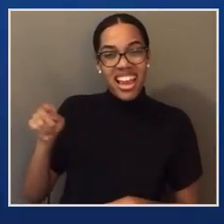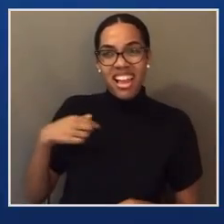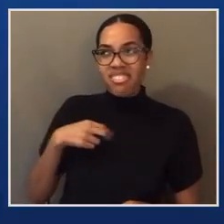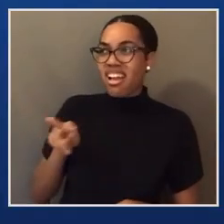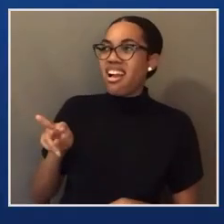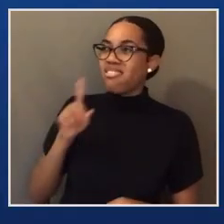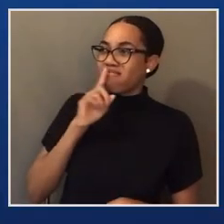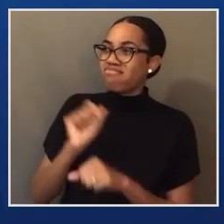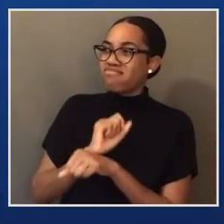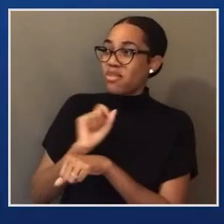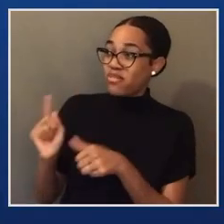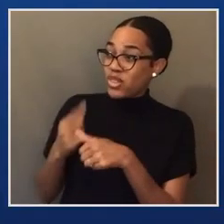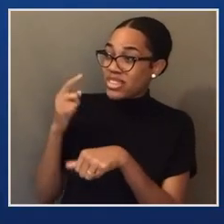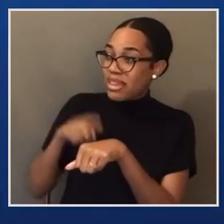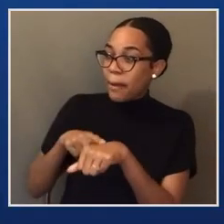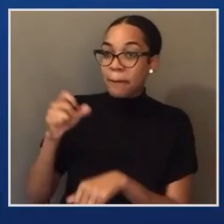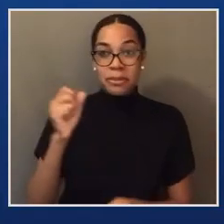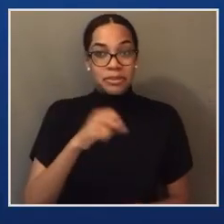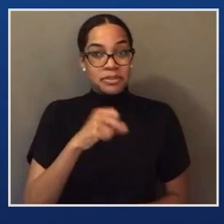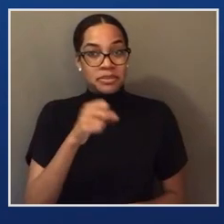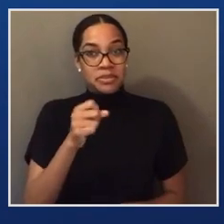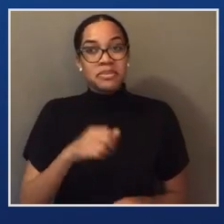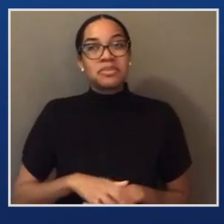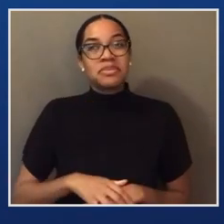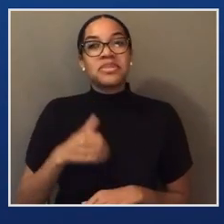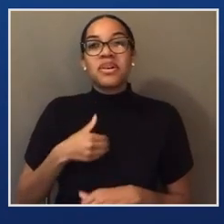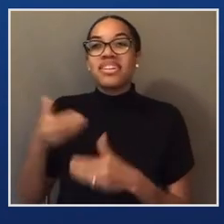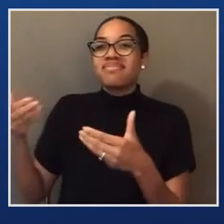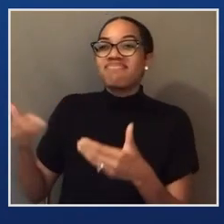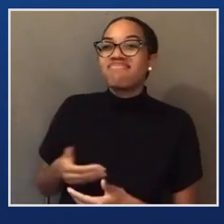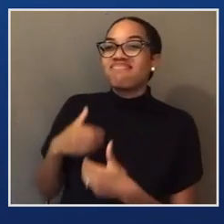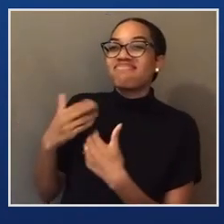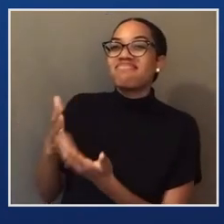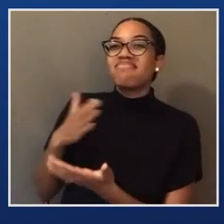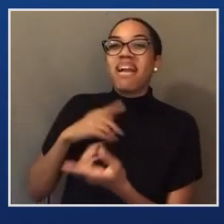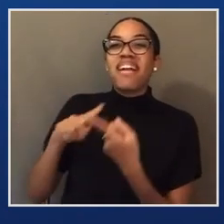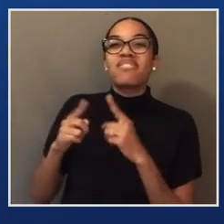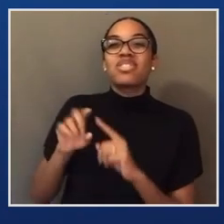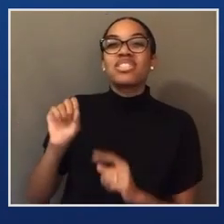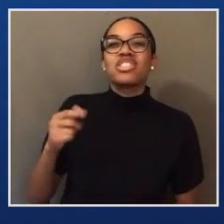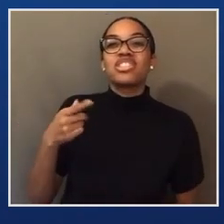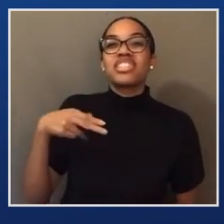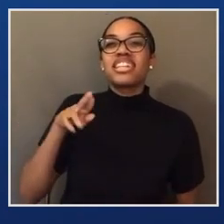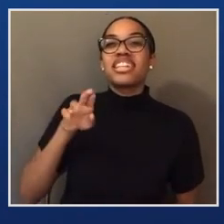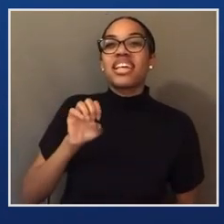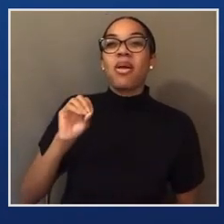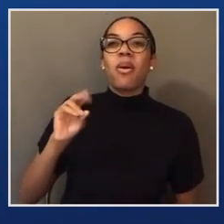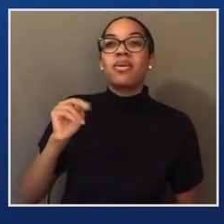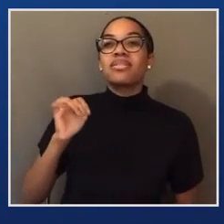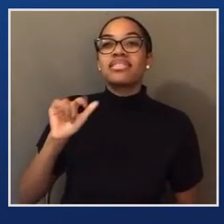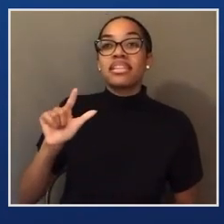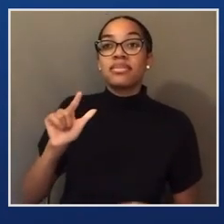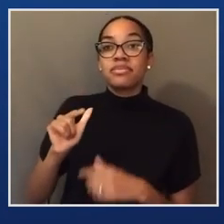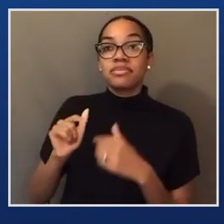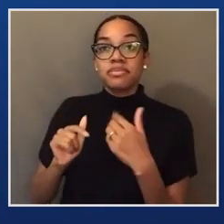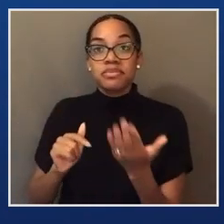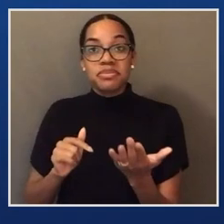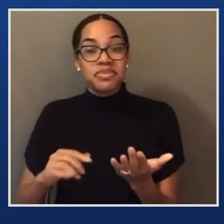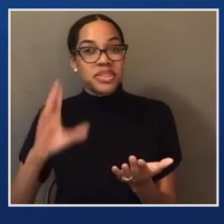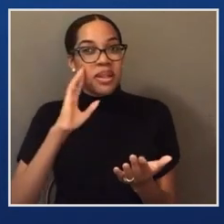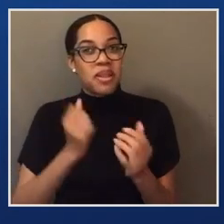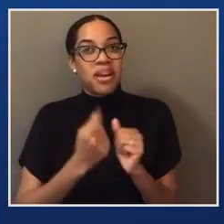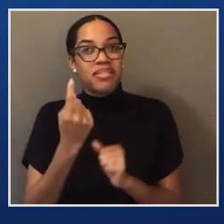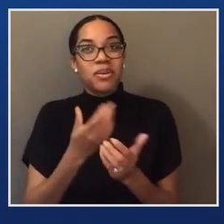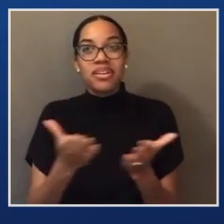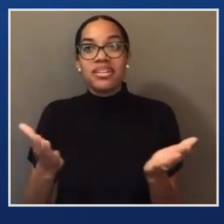O'Neal. Hello, everyone. My name is Bryce Berry. I'm a sophomore at the Morehouse College. I've been serving as